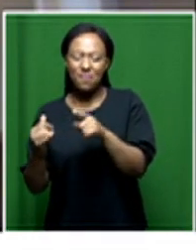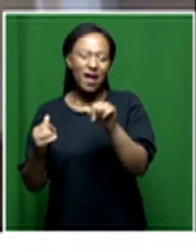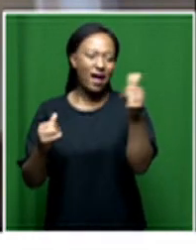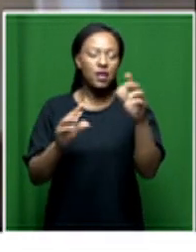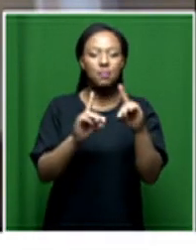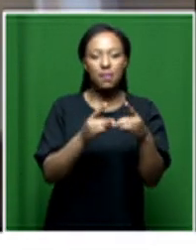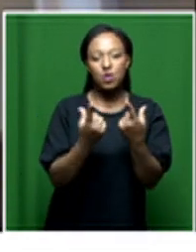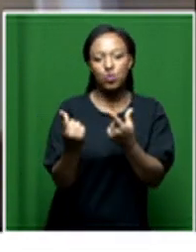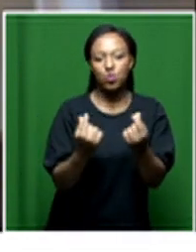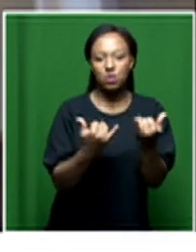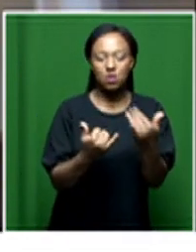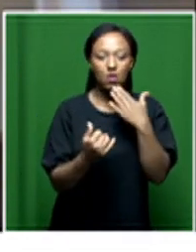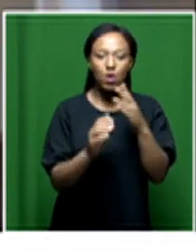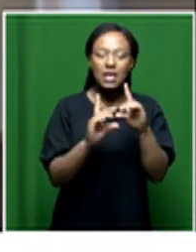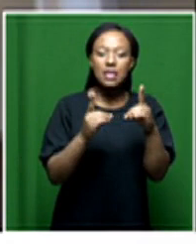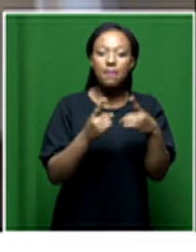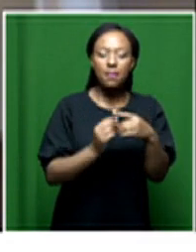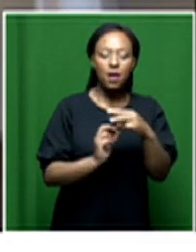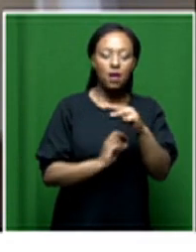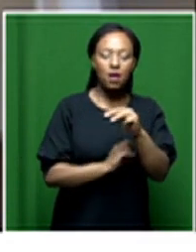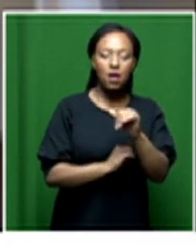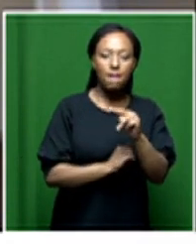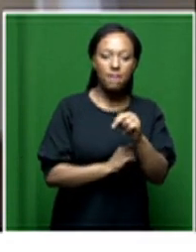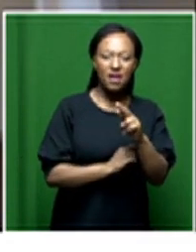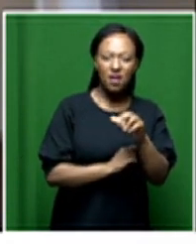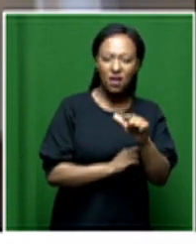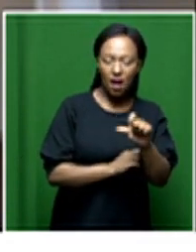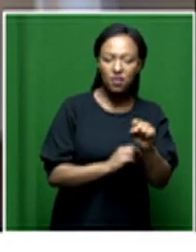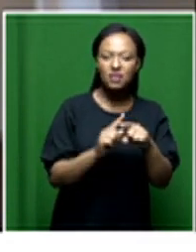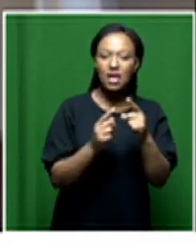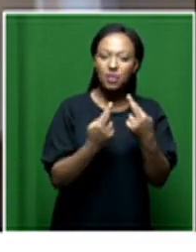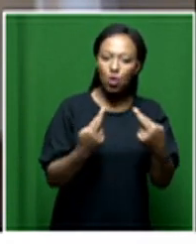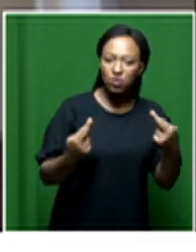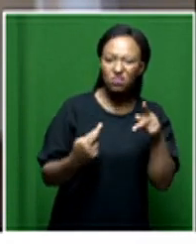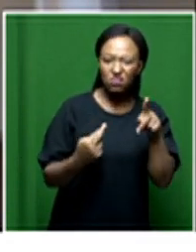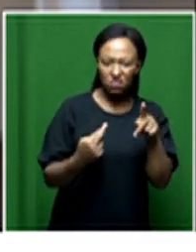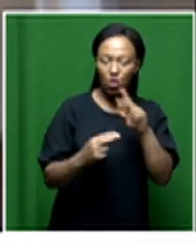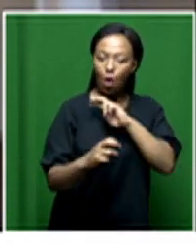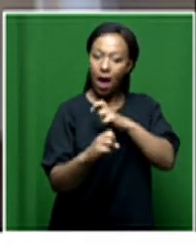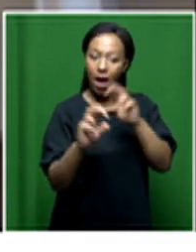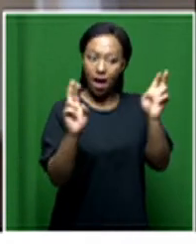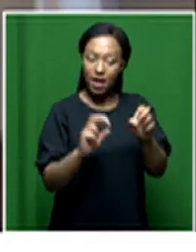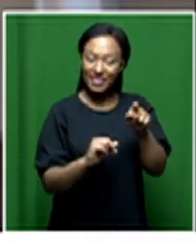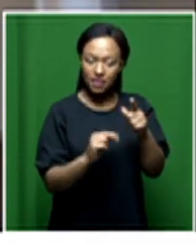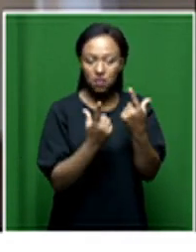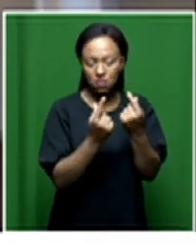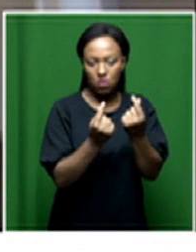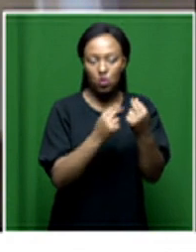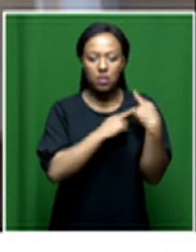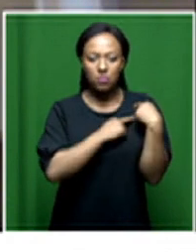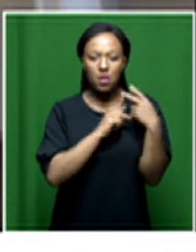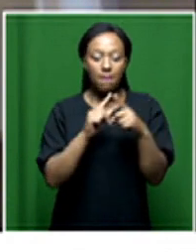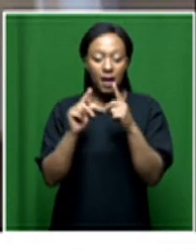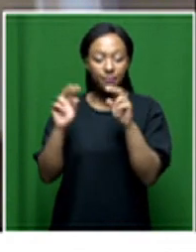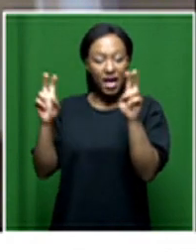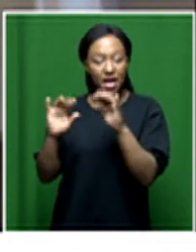normally Department of Mineral Resources and Energy. So Eskom, in a way, are having to look